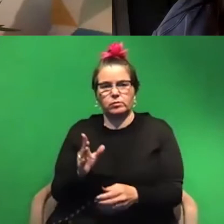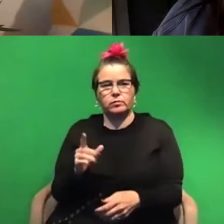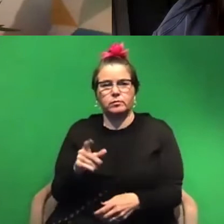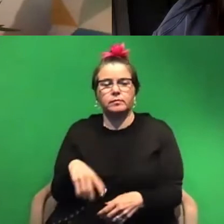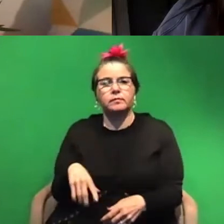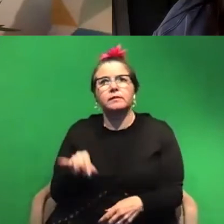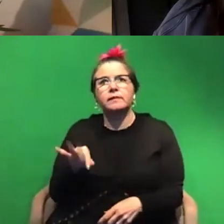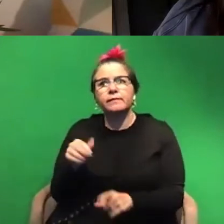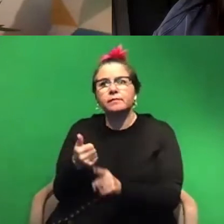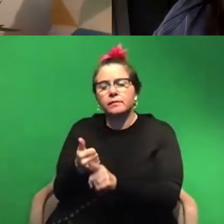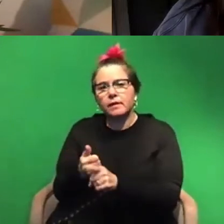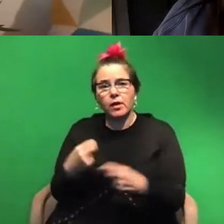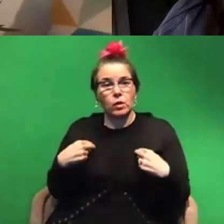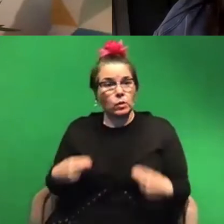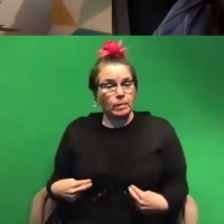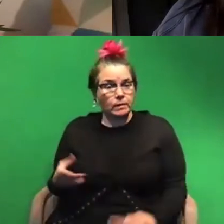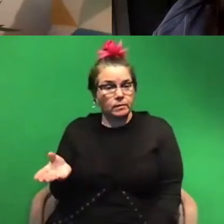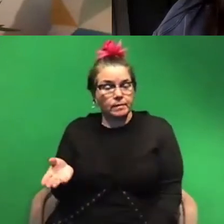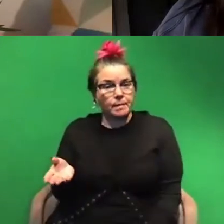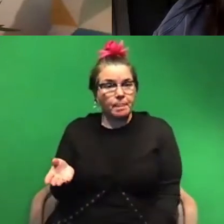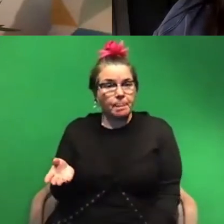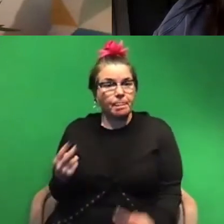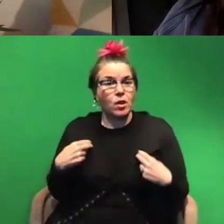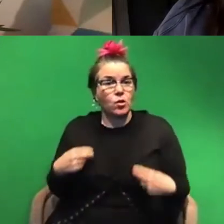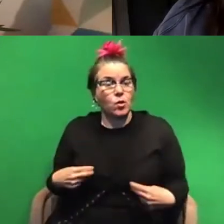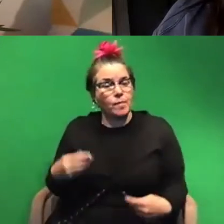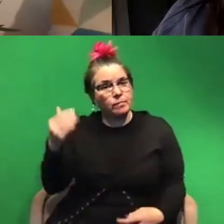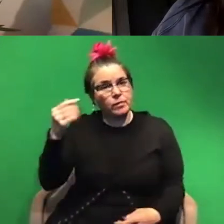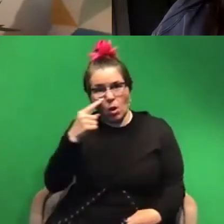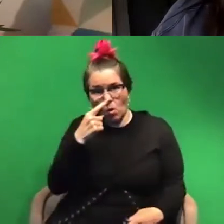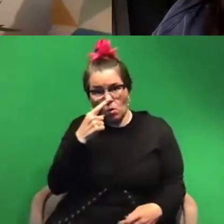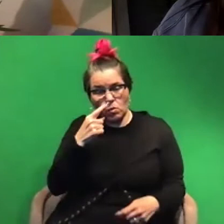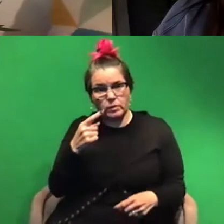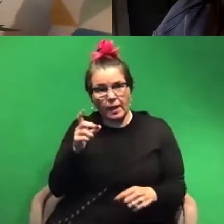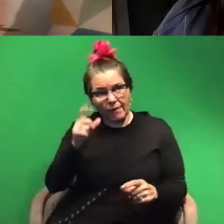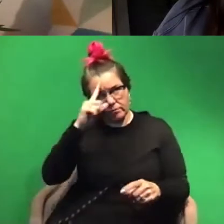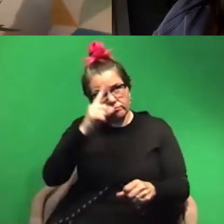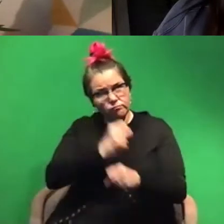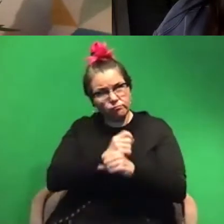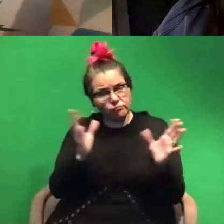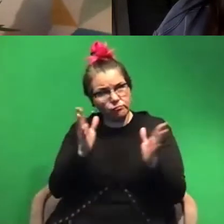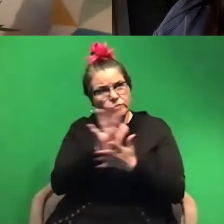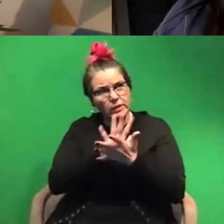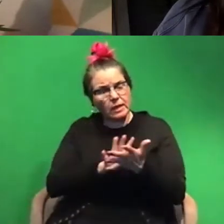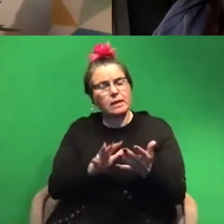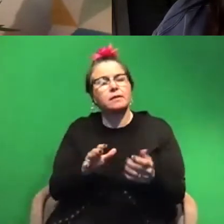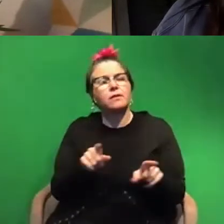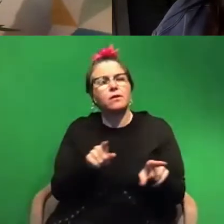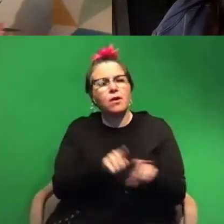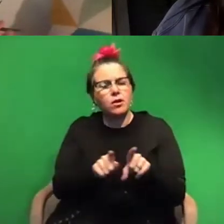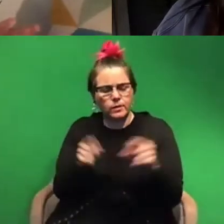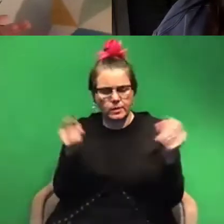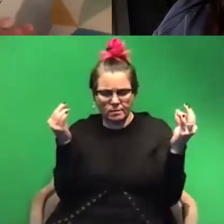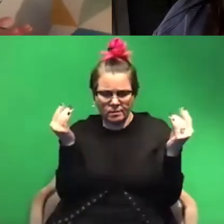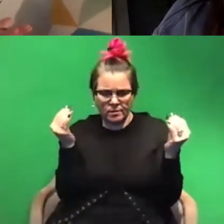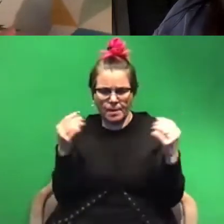a human, and a human nose is what I have to picture in mind. But then I also need to think about what are